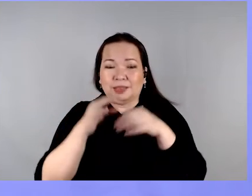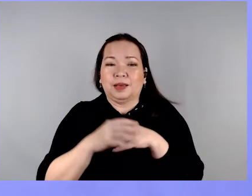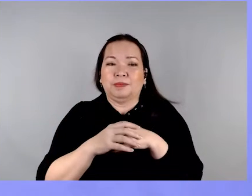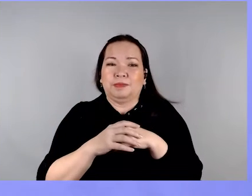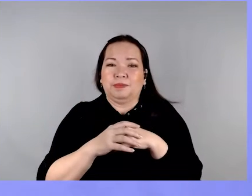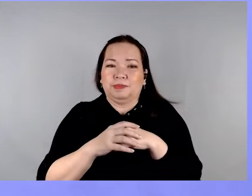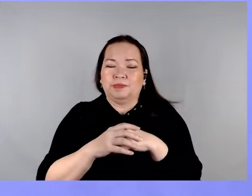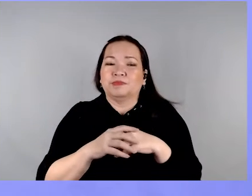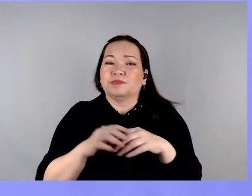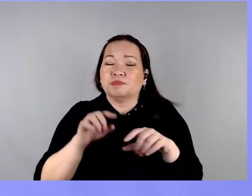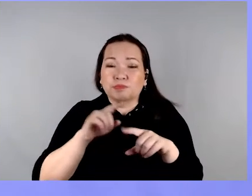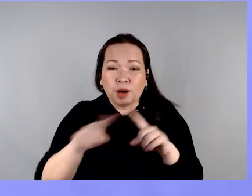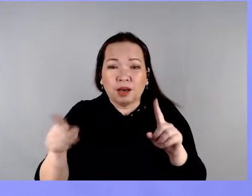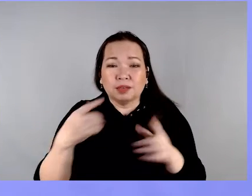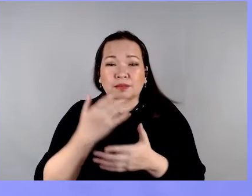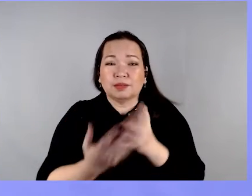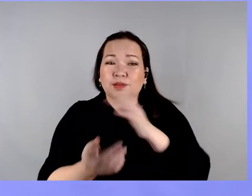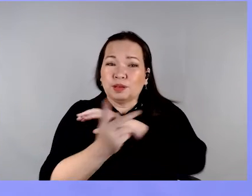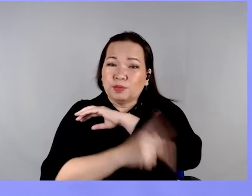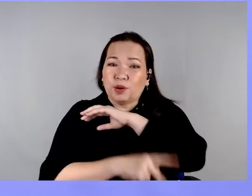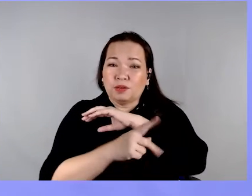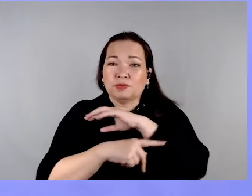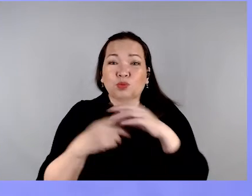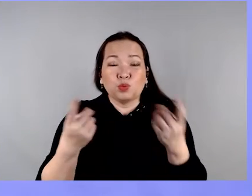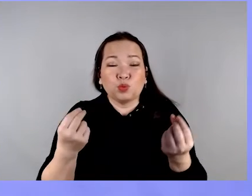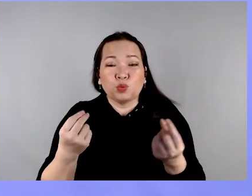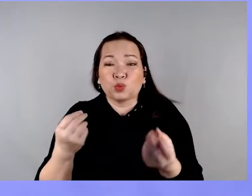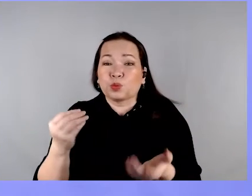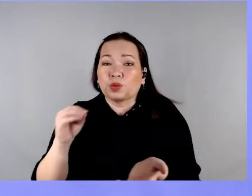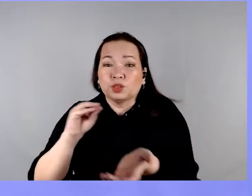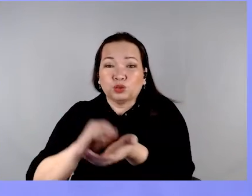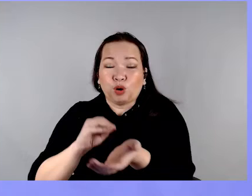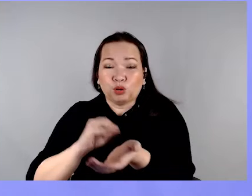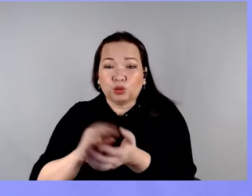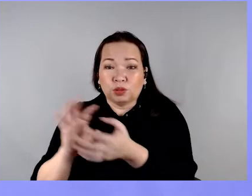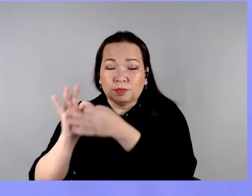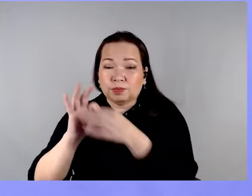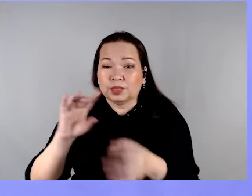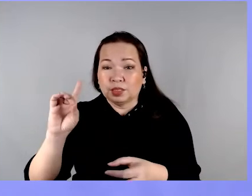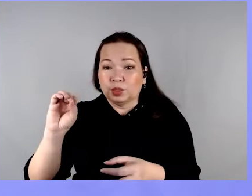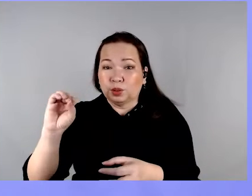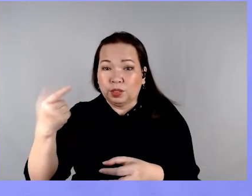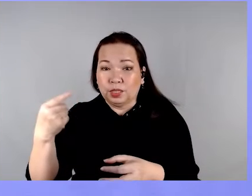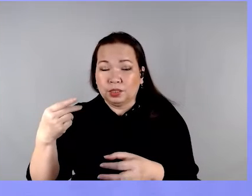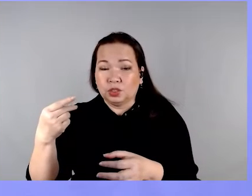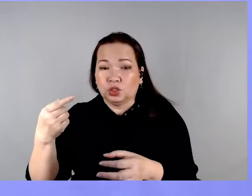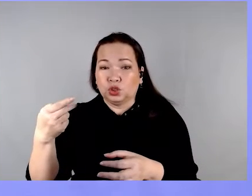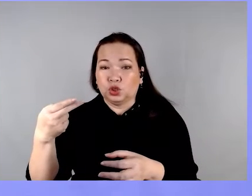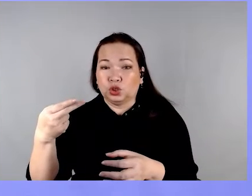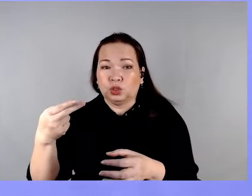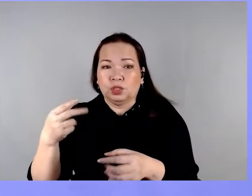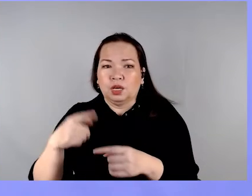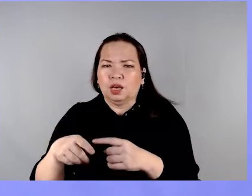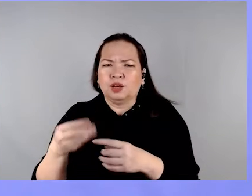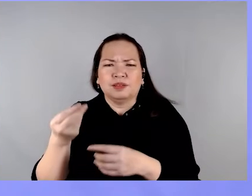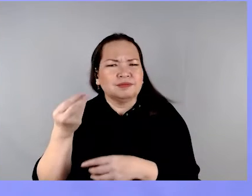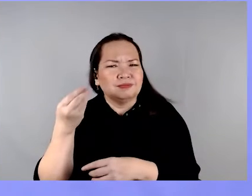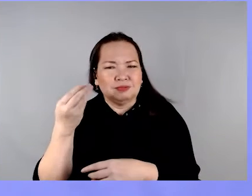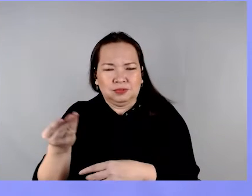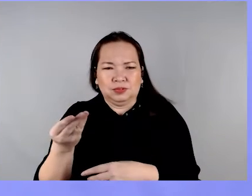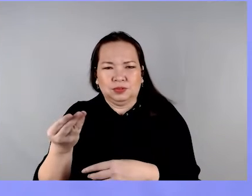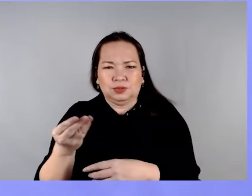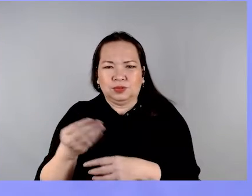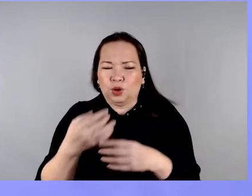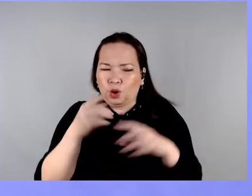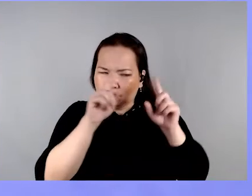sentence. Unfortunately, in some provinces, doctors accredited by the Department of Health to conduct DDEs are